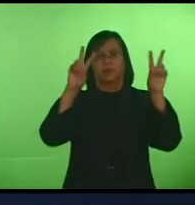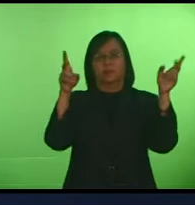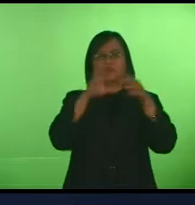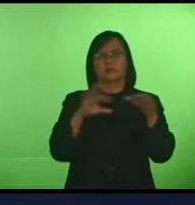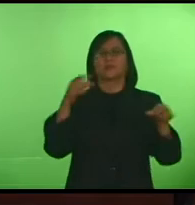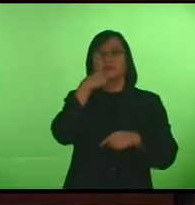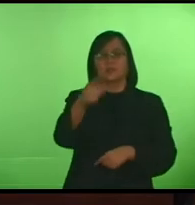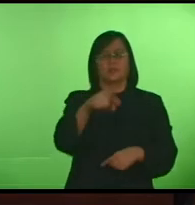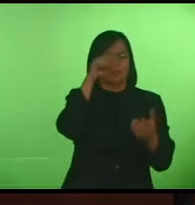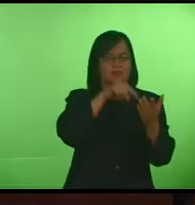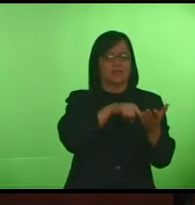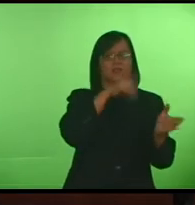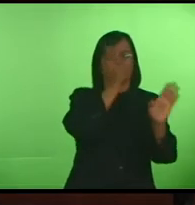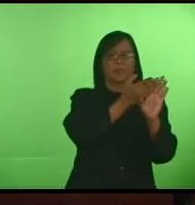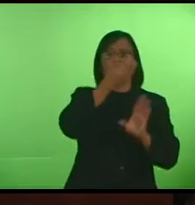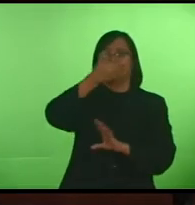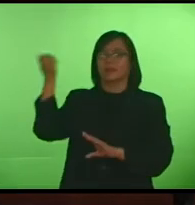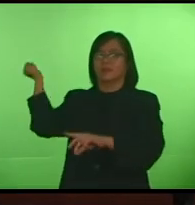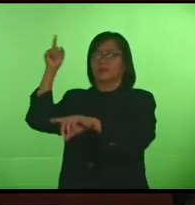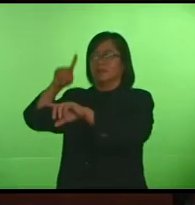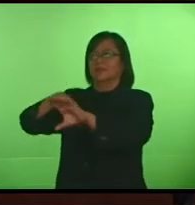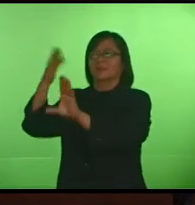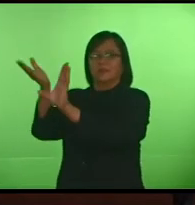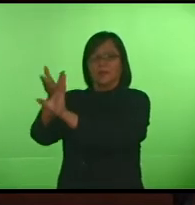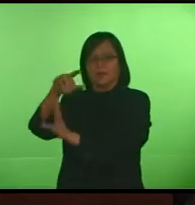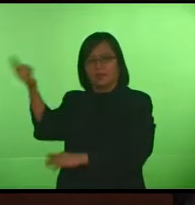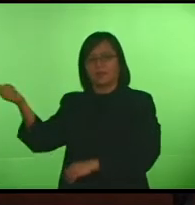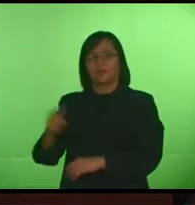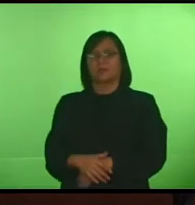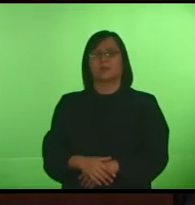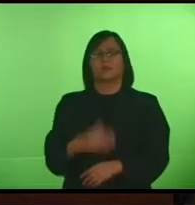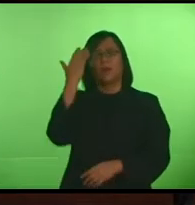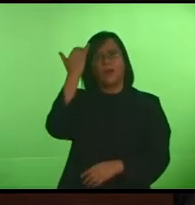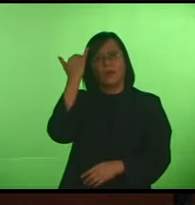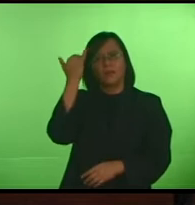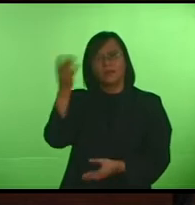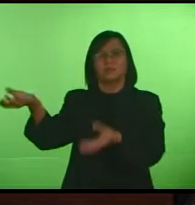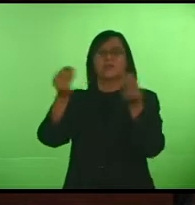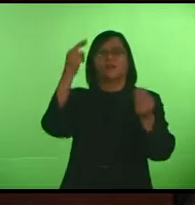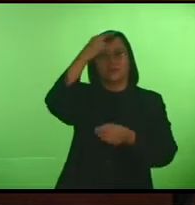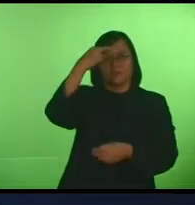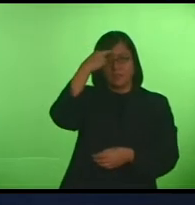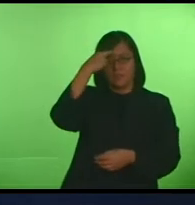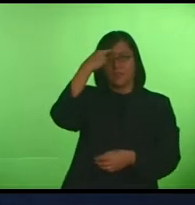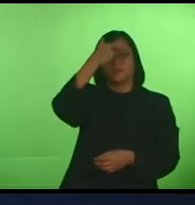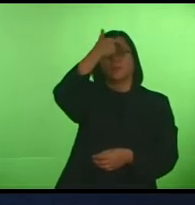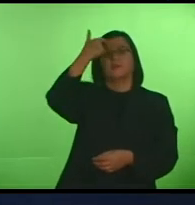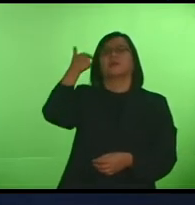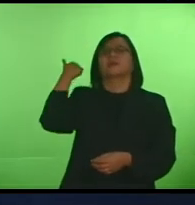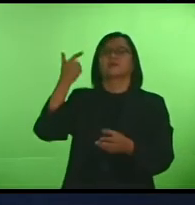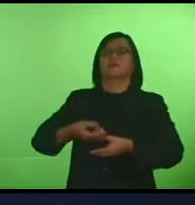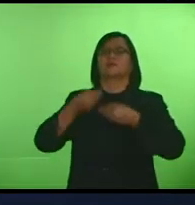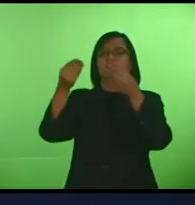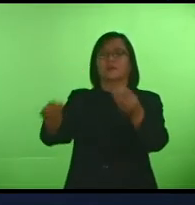that one. Why? Why is this bank better than that one? So you give reasons to it. Because it gives